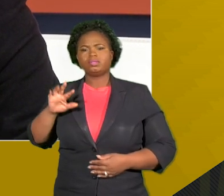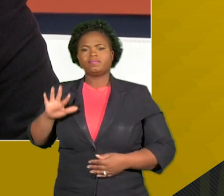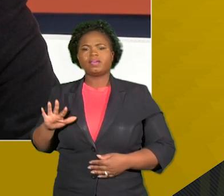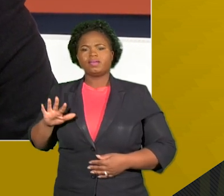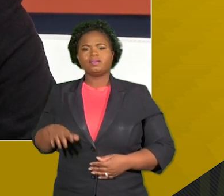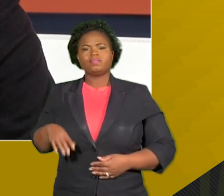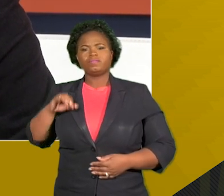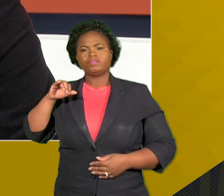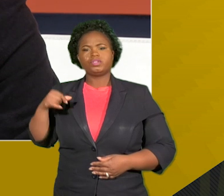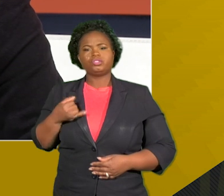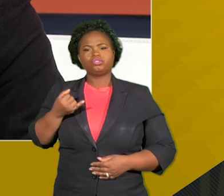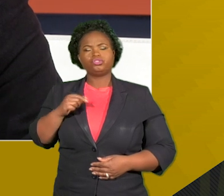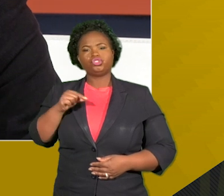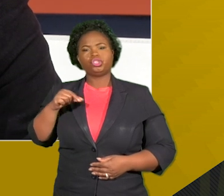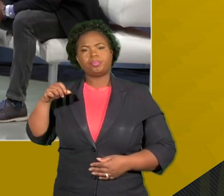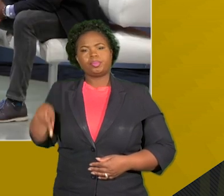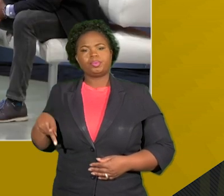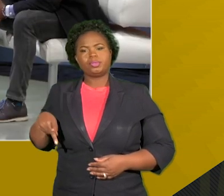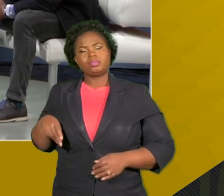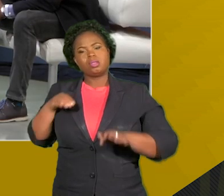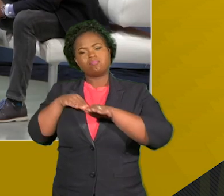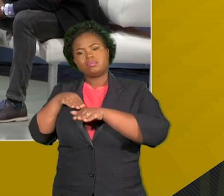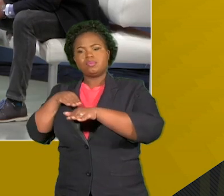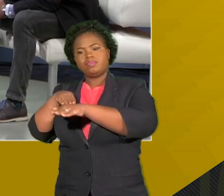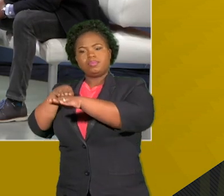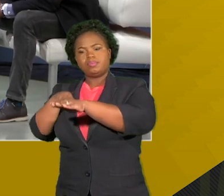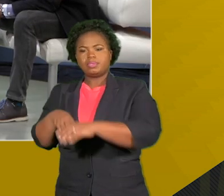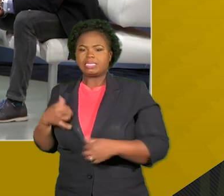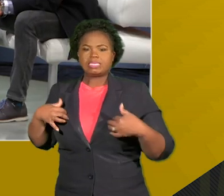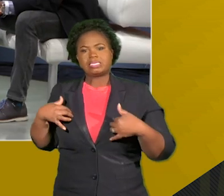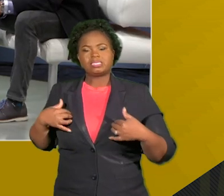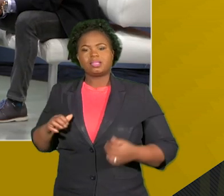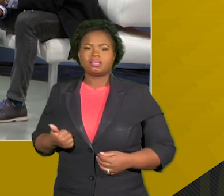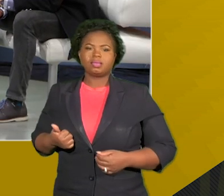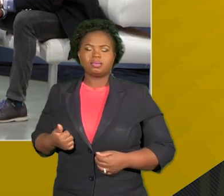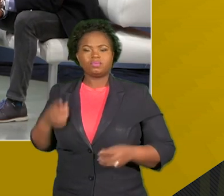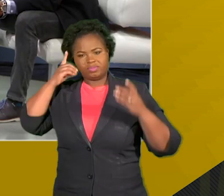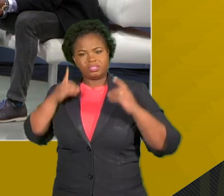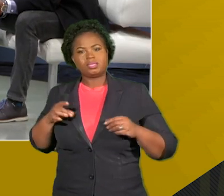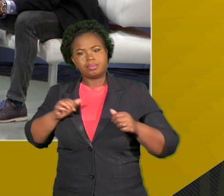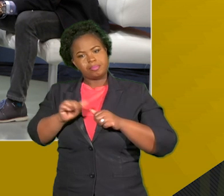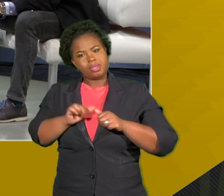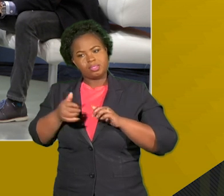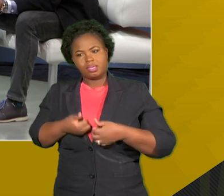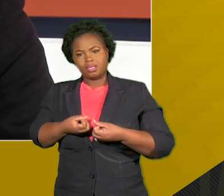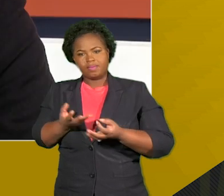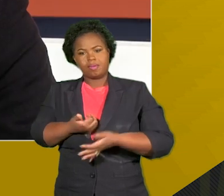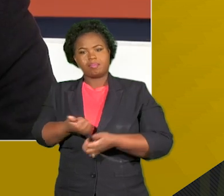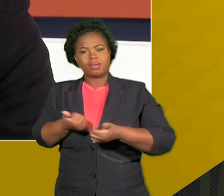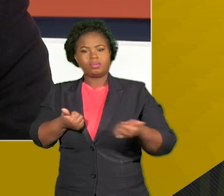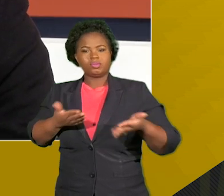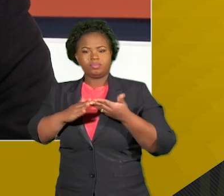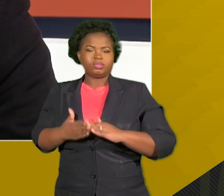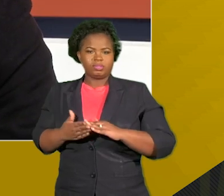doing a convoy and people will be excited. So we decided, you know, why don't we do an extension that we give back to the community? And then we